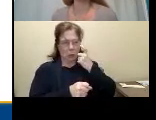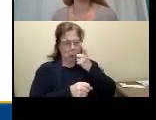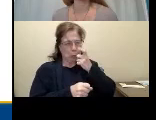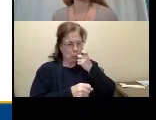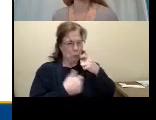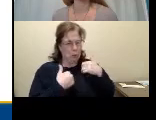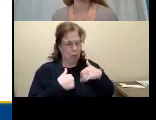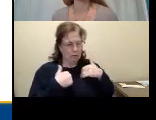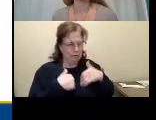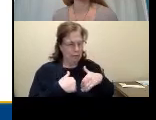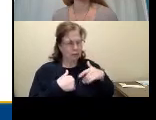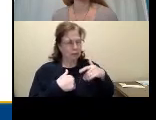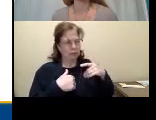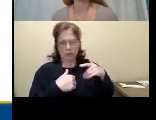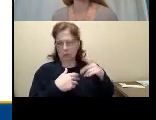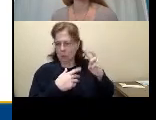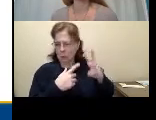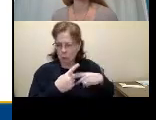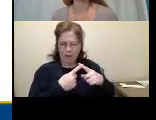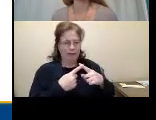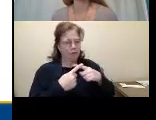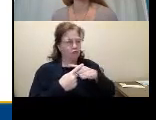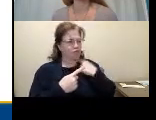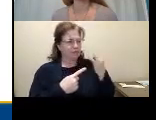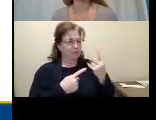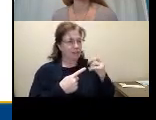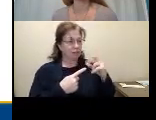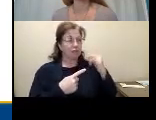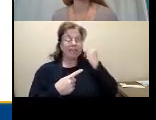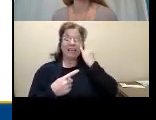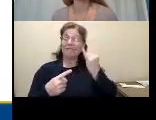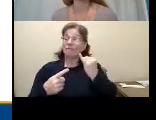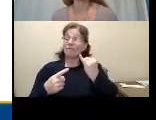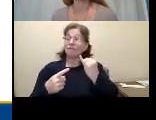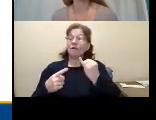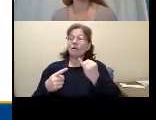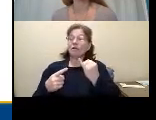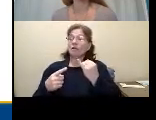risk factors for those patients. When you went beyond 15 pack, when you